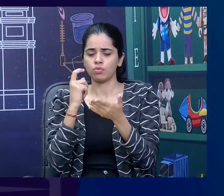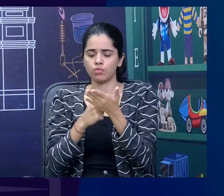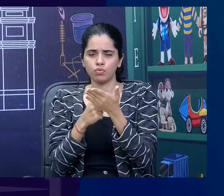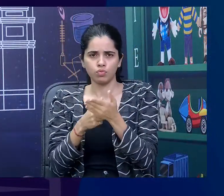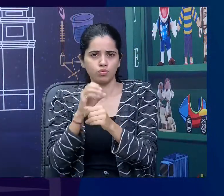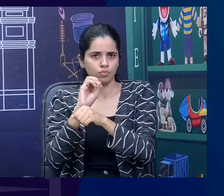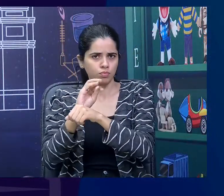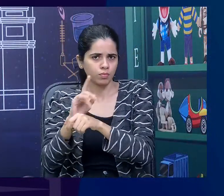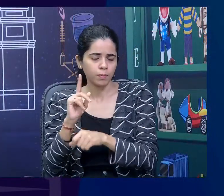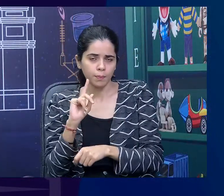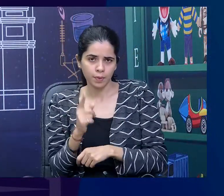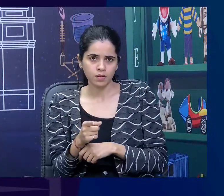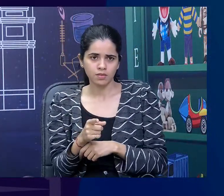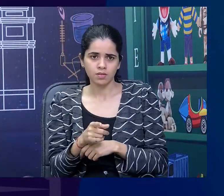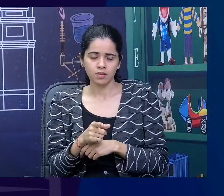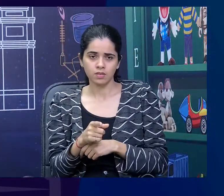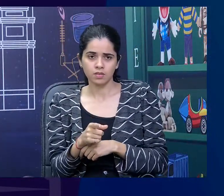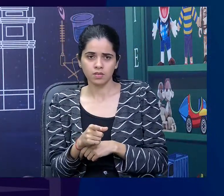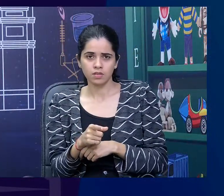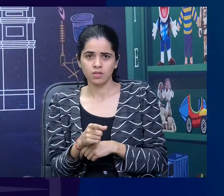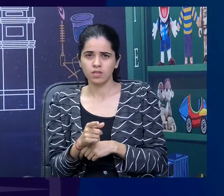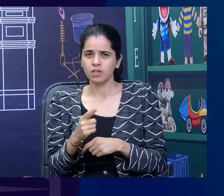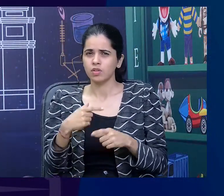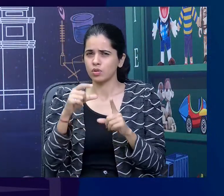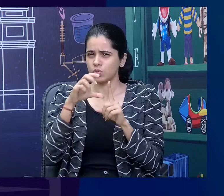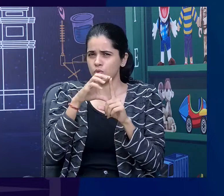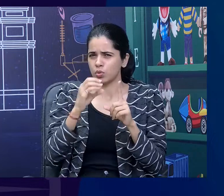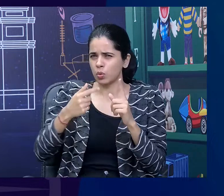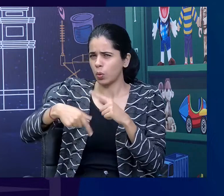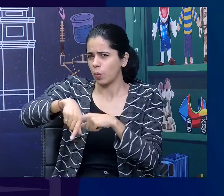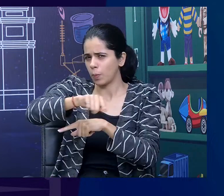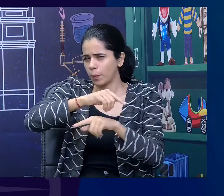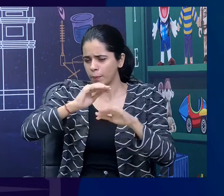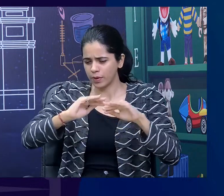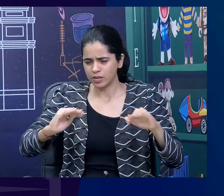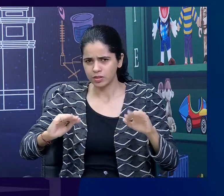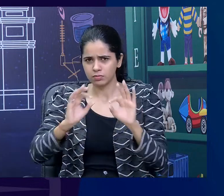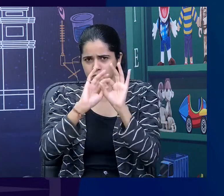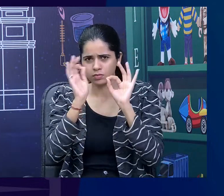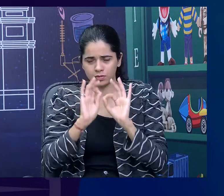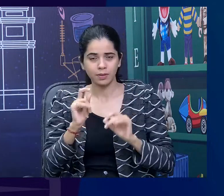instructions, ma'am? Pardon, I didn't get you. Do we need to prepare students as well?